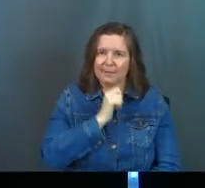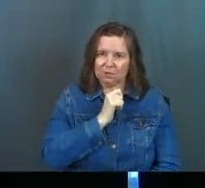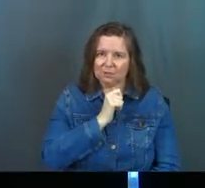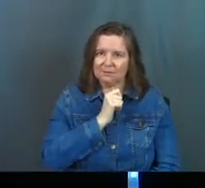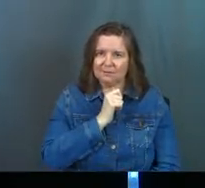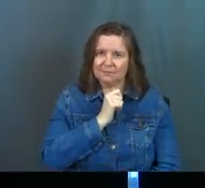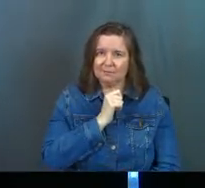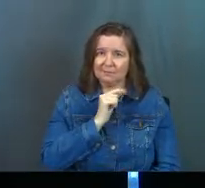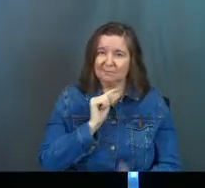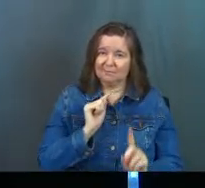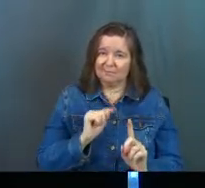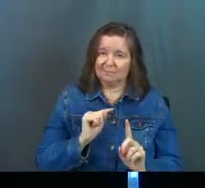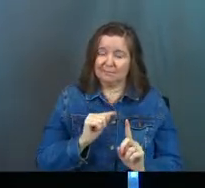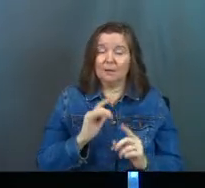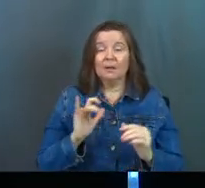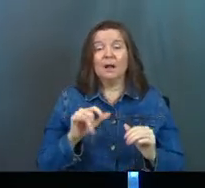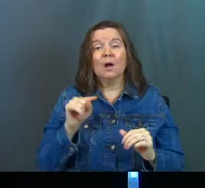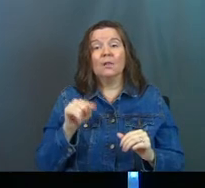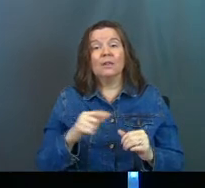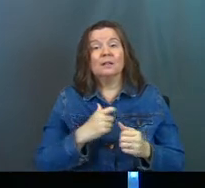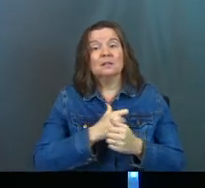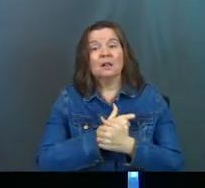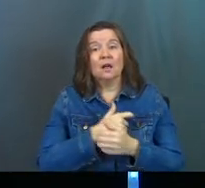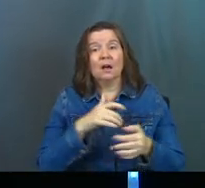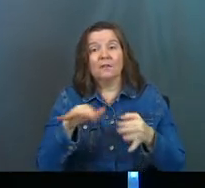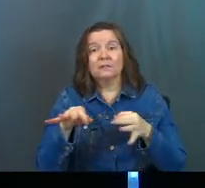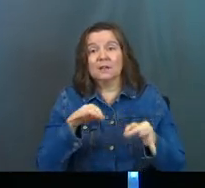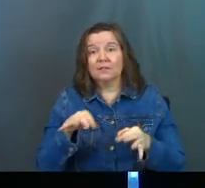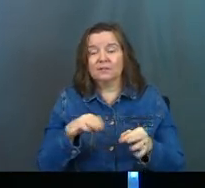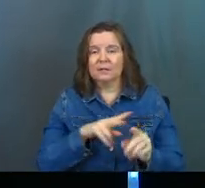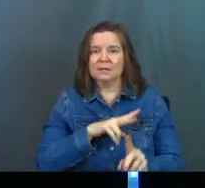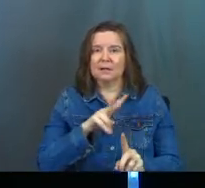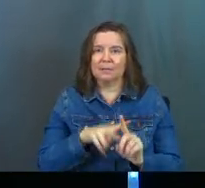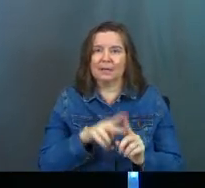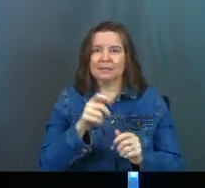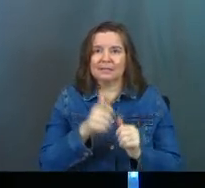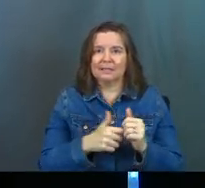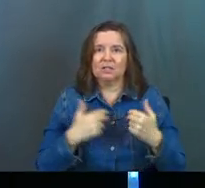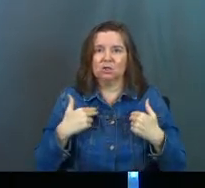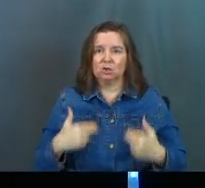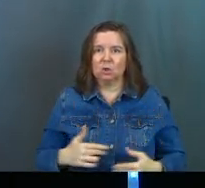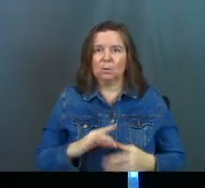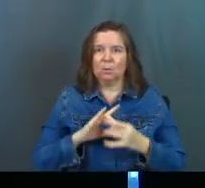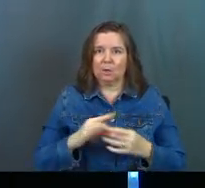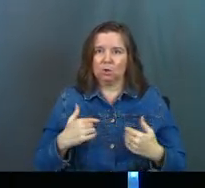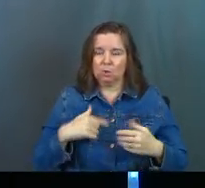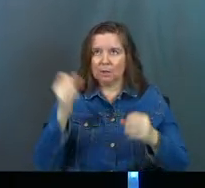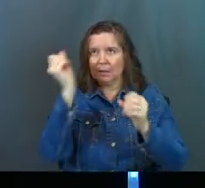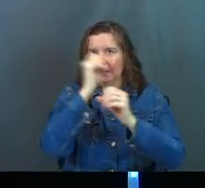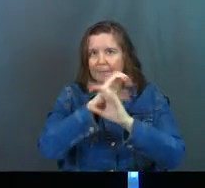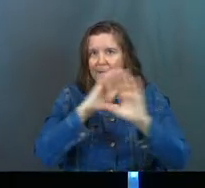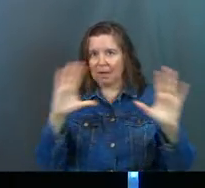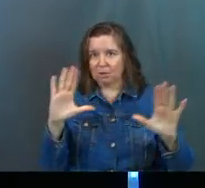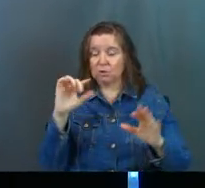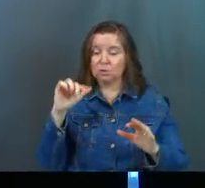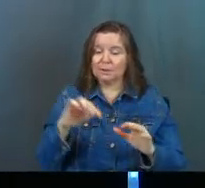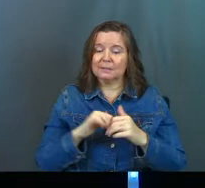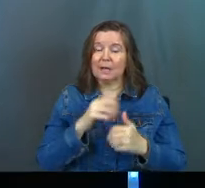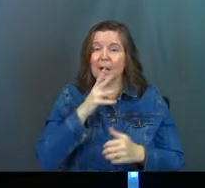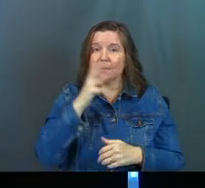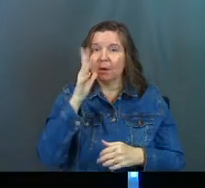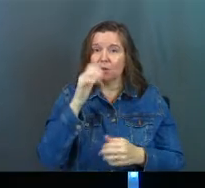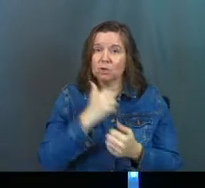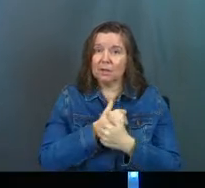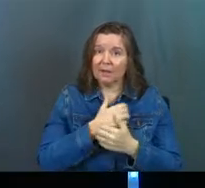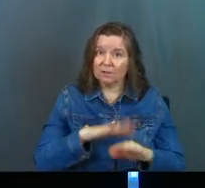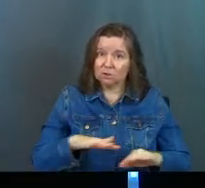patient. Now, this love definition, it applies to every single human relationship you can imagine, right? So this is how parents